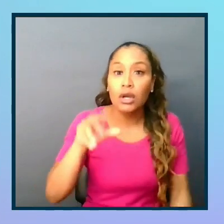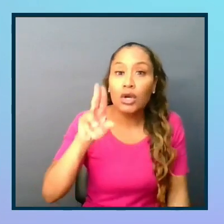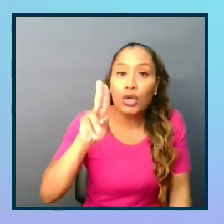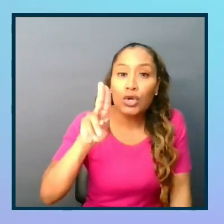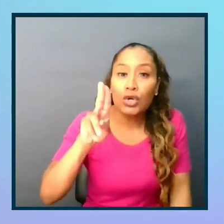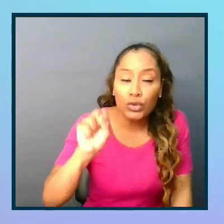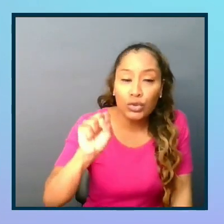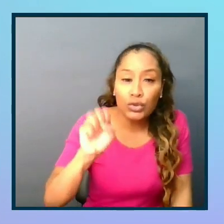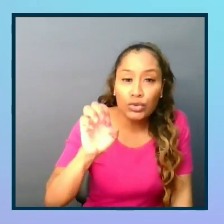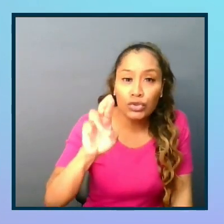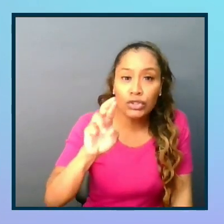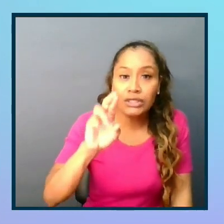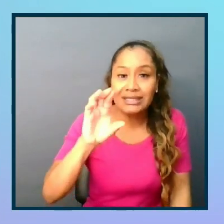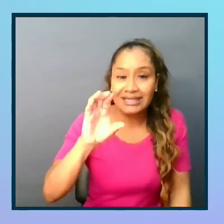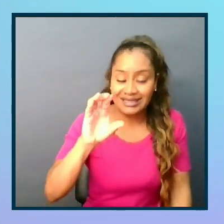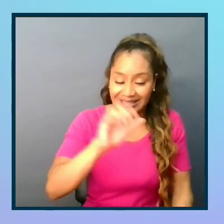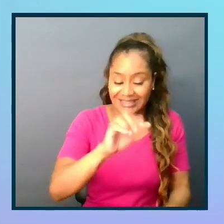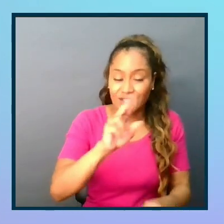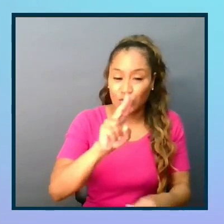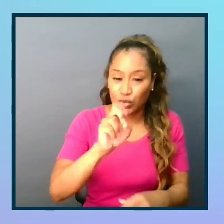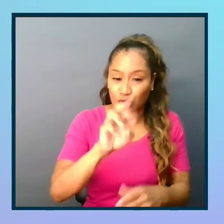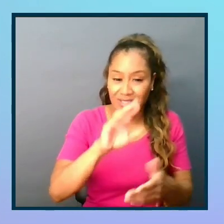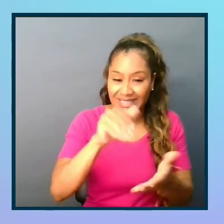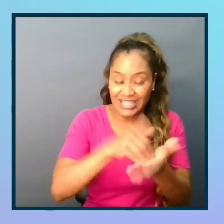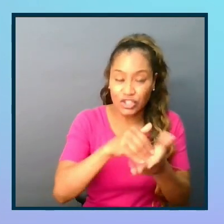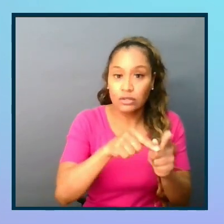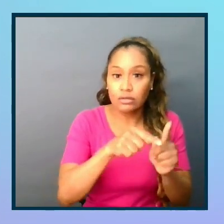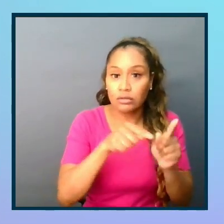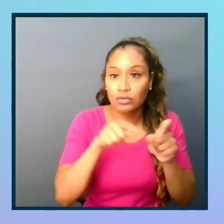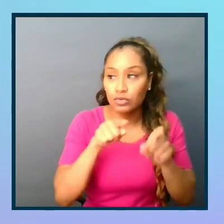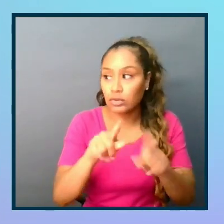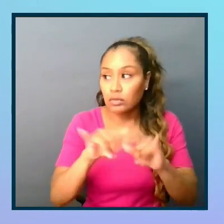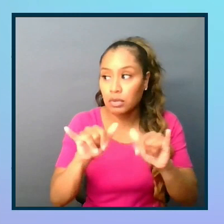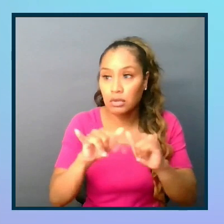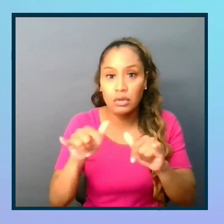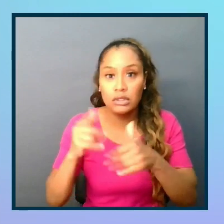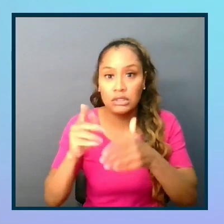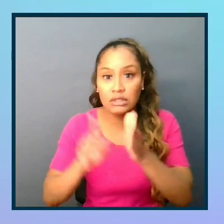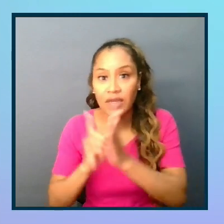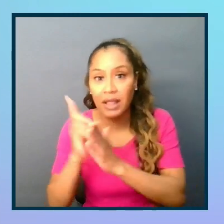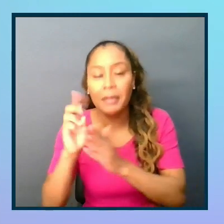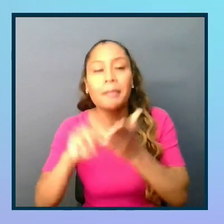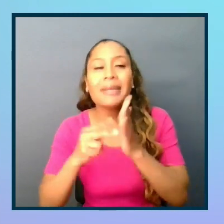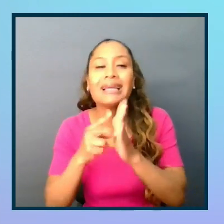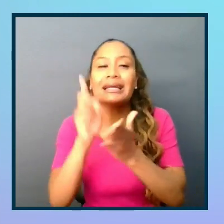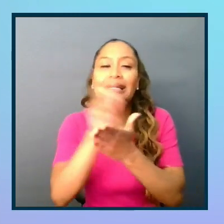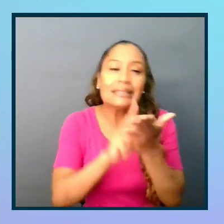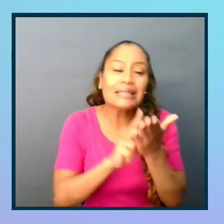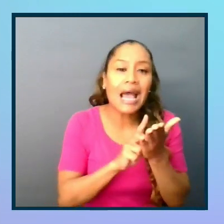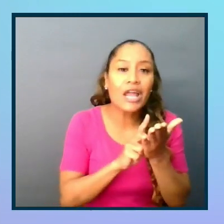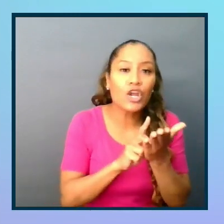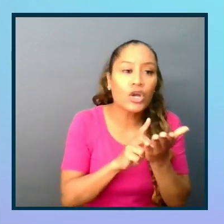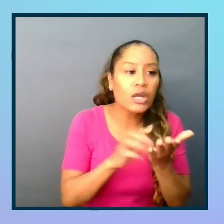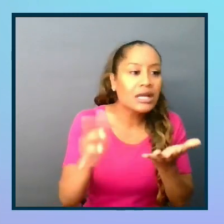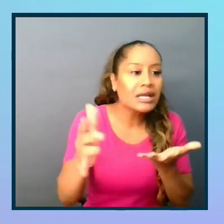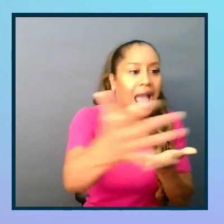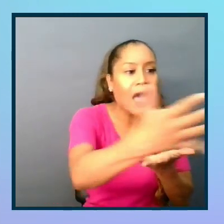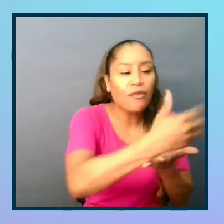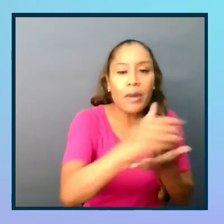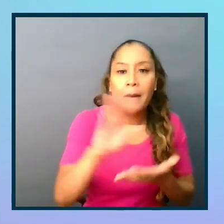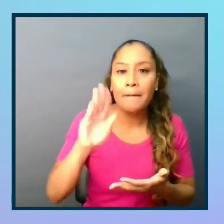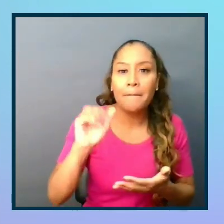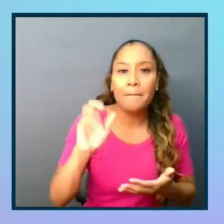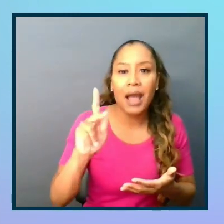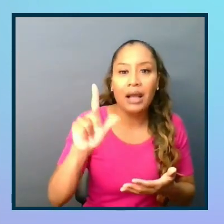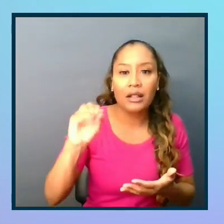process being done in parallel to the development, i.e. designers working on gathering backlog for sprint 2